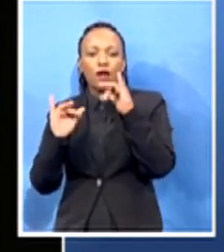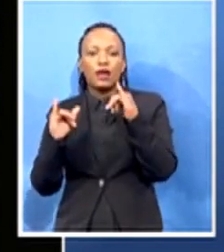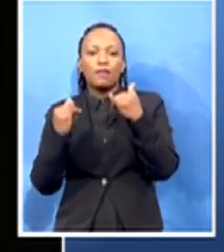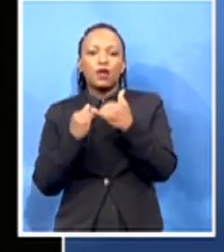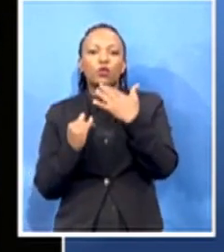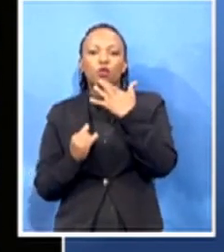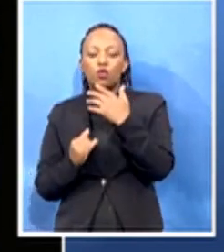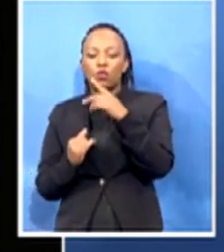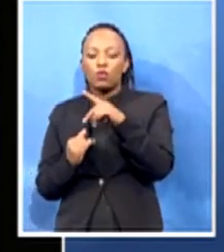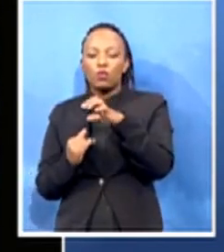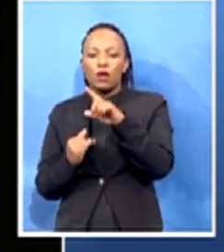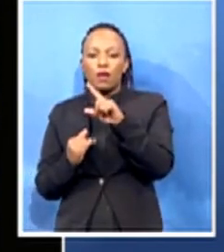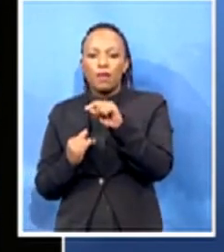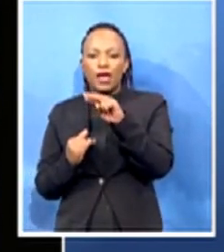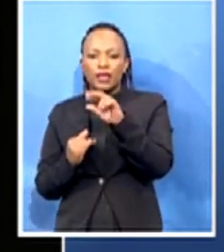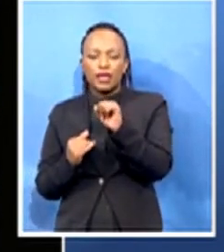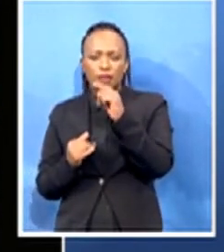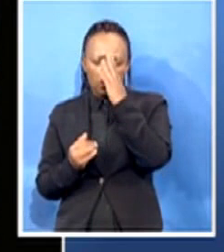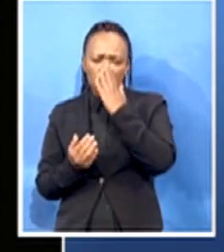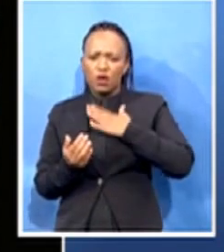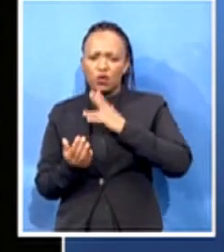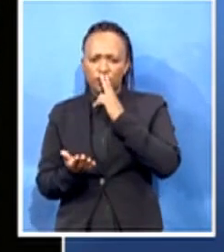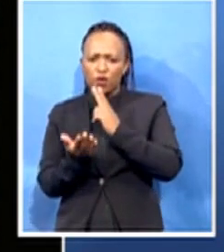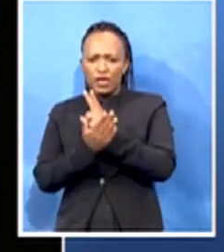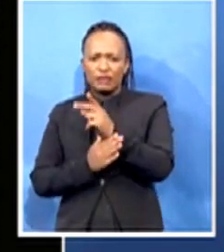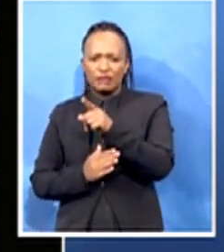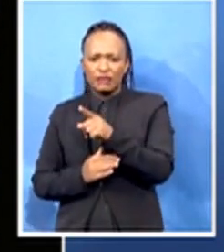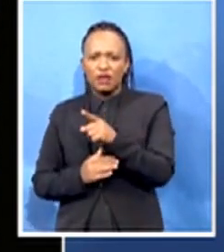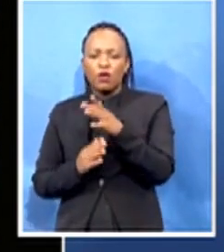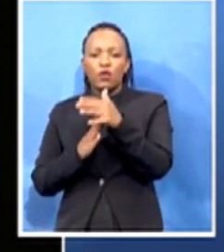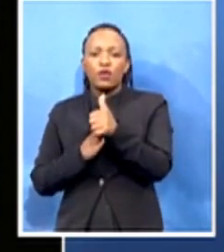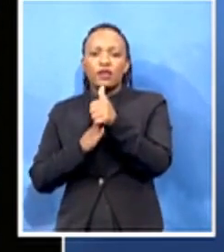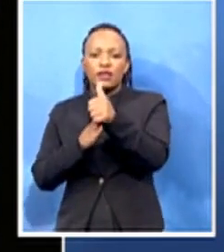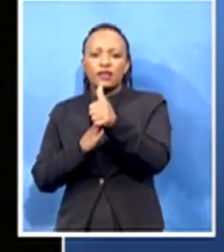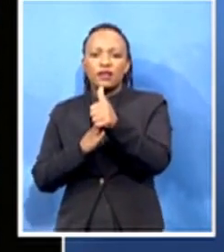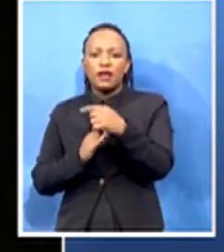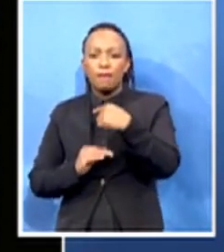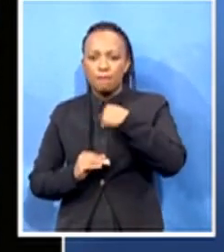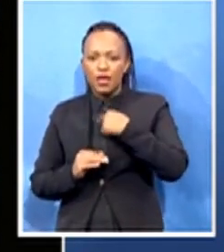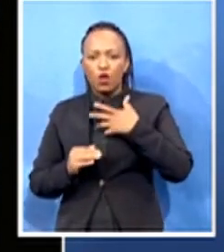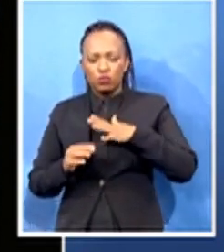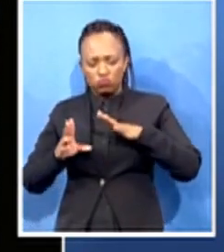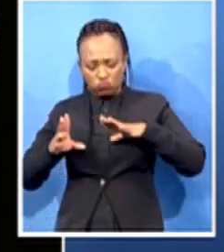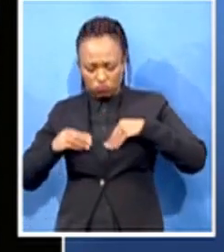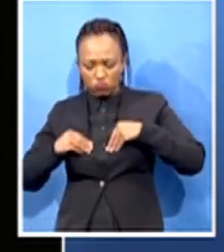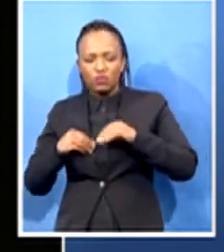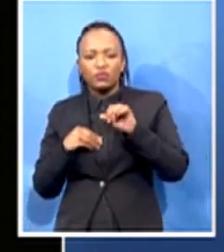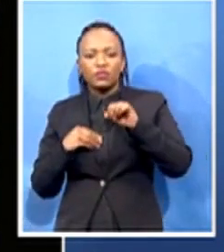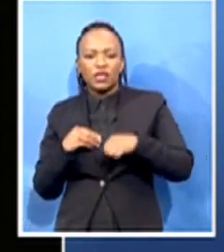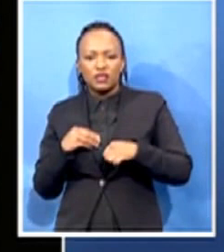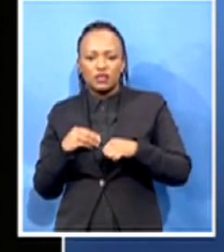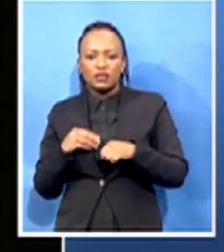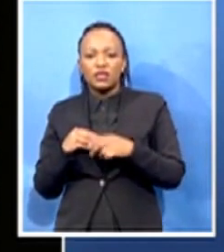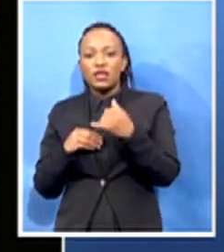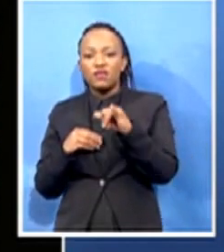you, as a leader, I want to appreciate that if there were another company, they were to